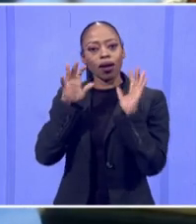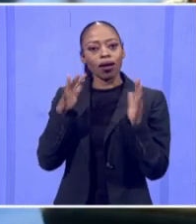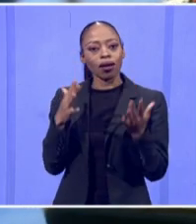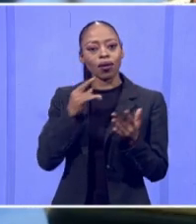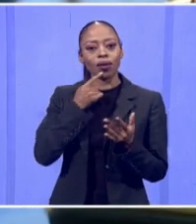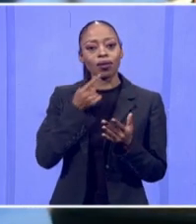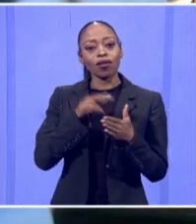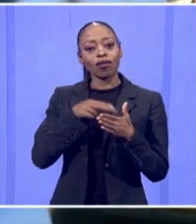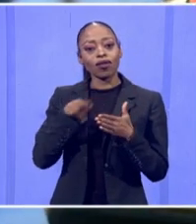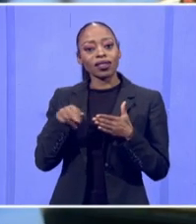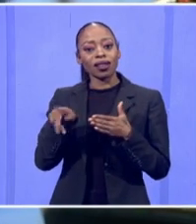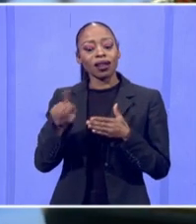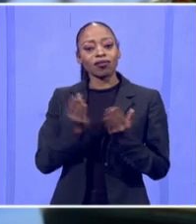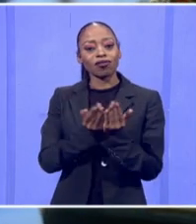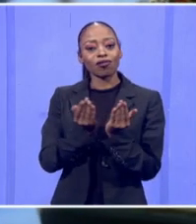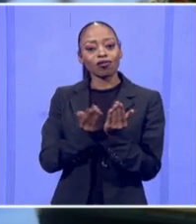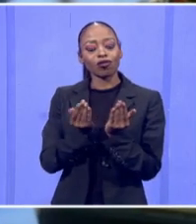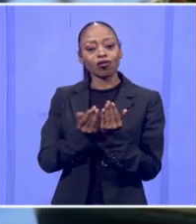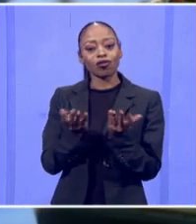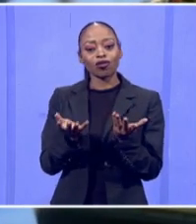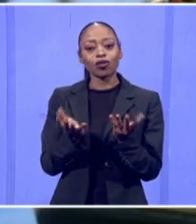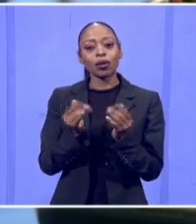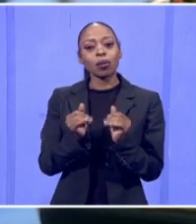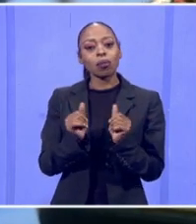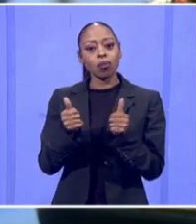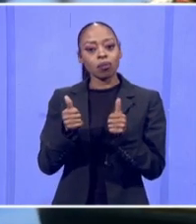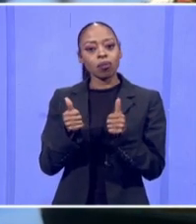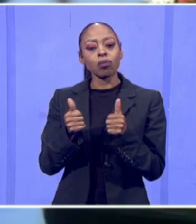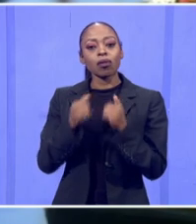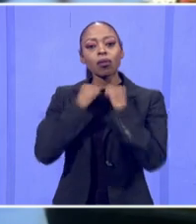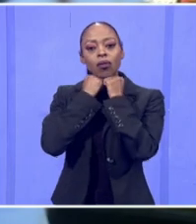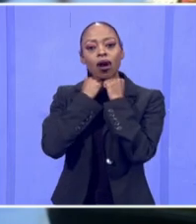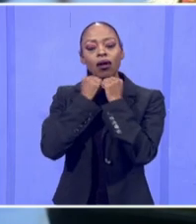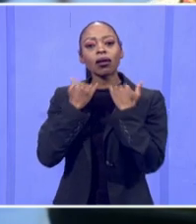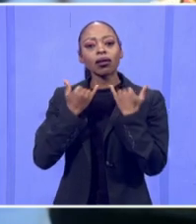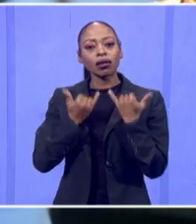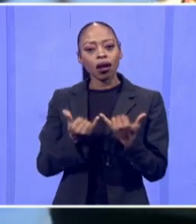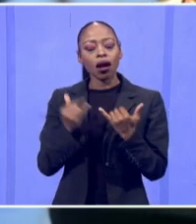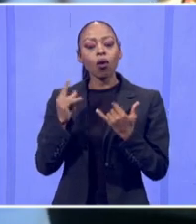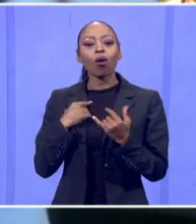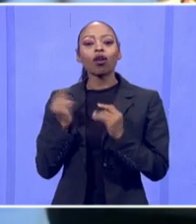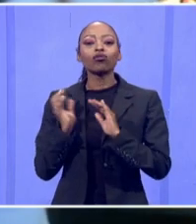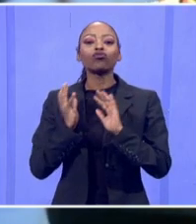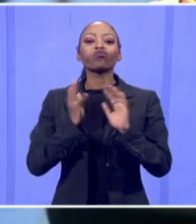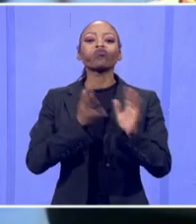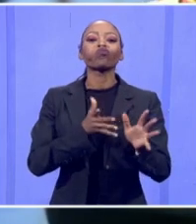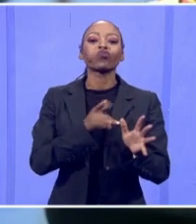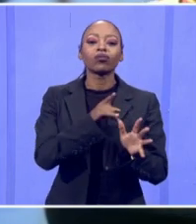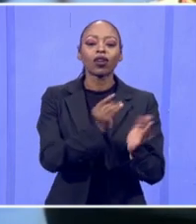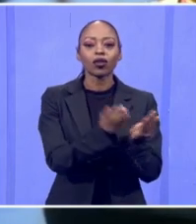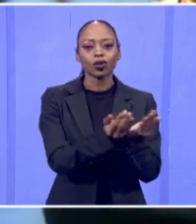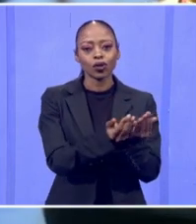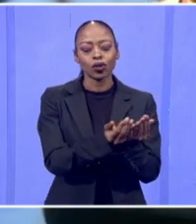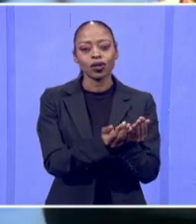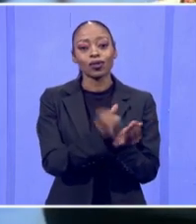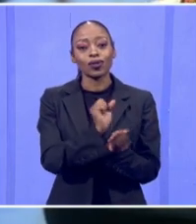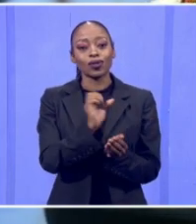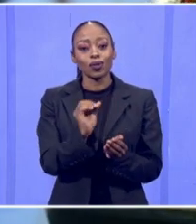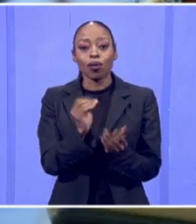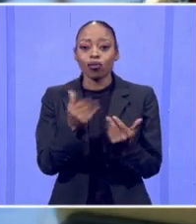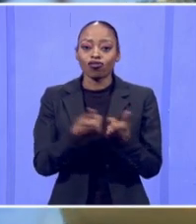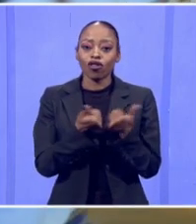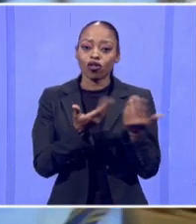the results of that school have been so good that parents now want to all move to their other schools. So we do have